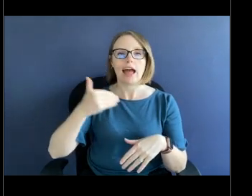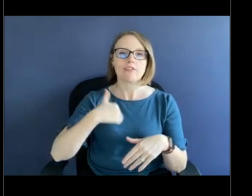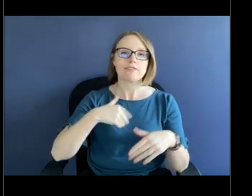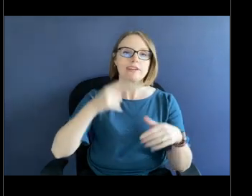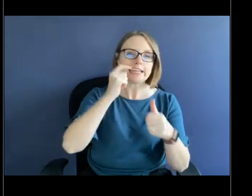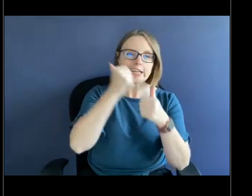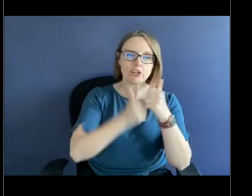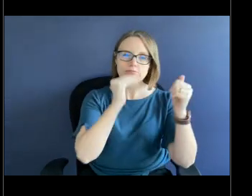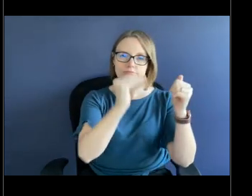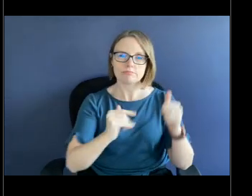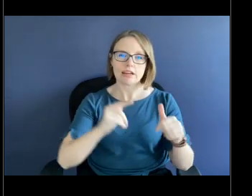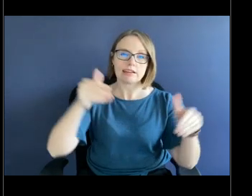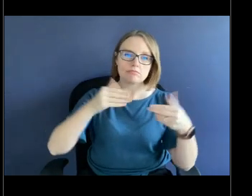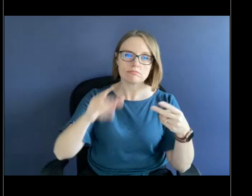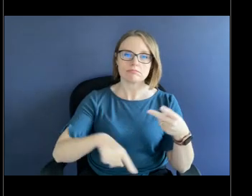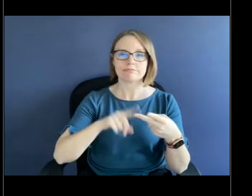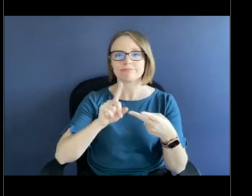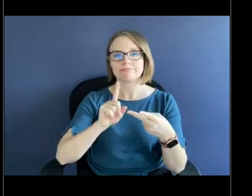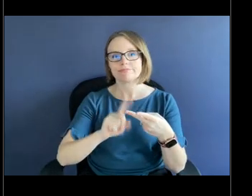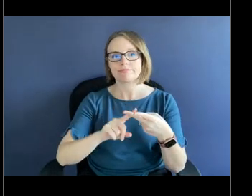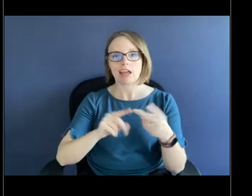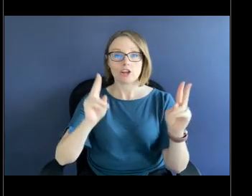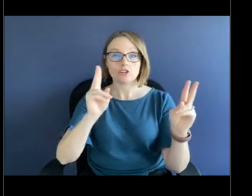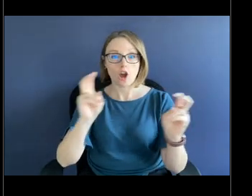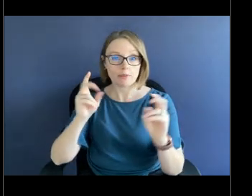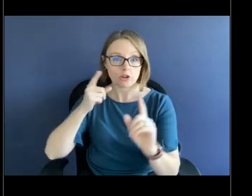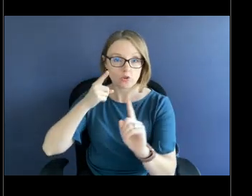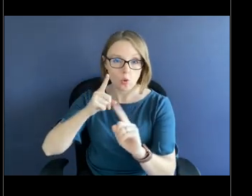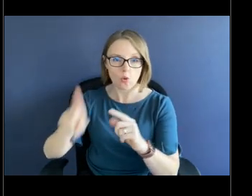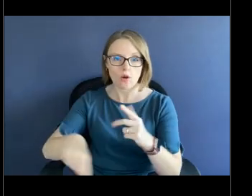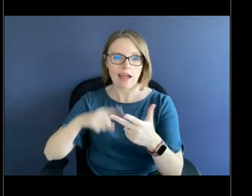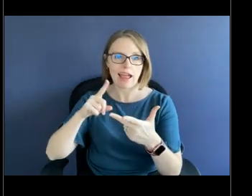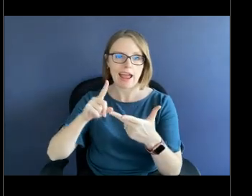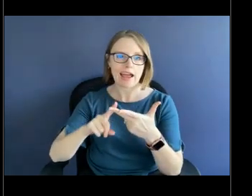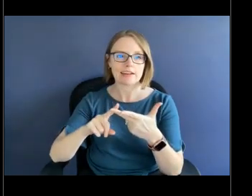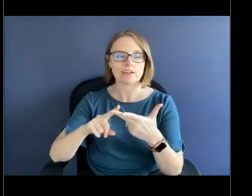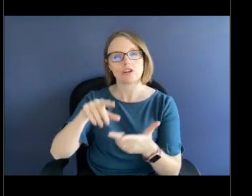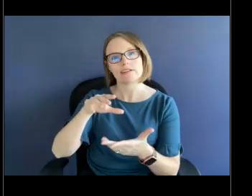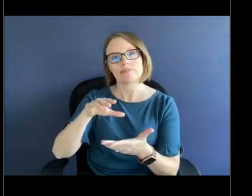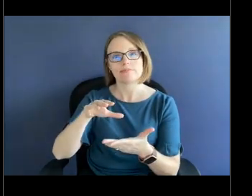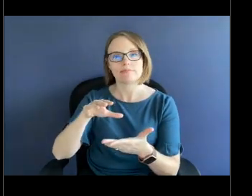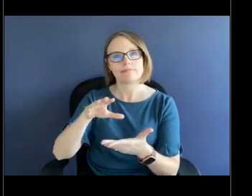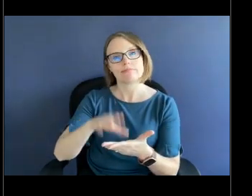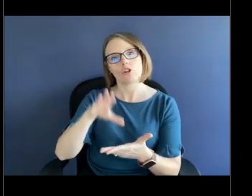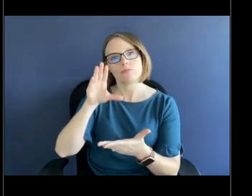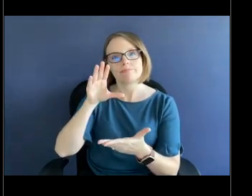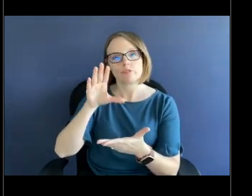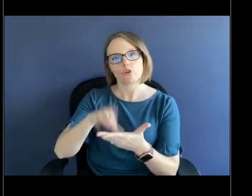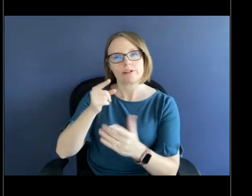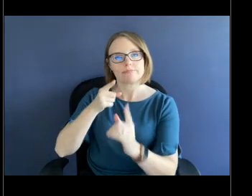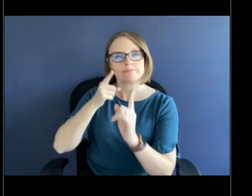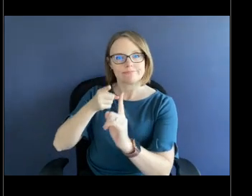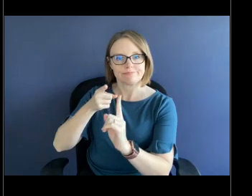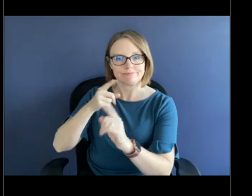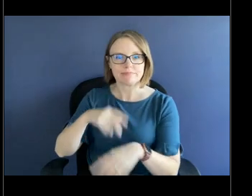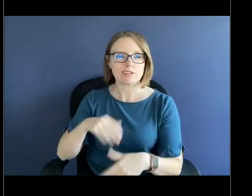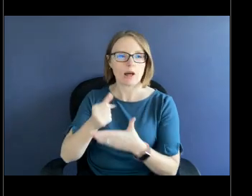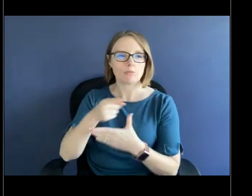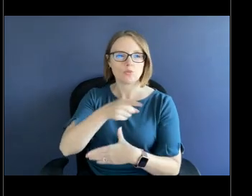help you understand FHA Requirement 7 usable kitchens.